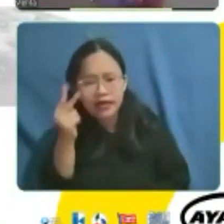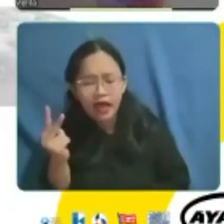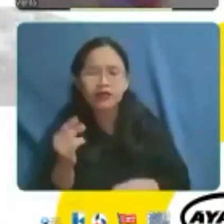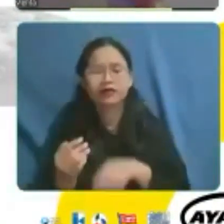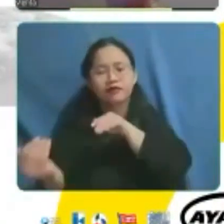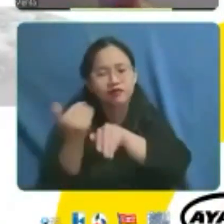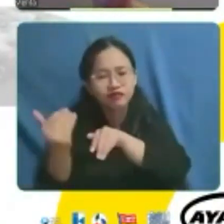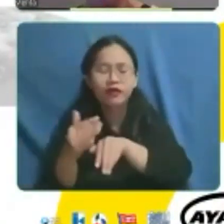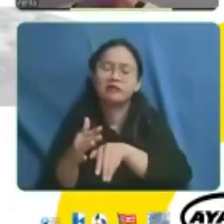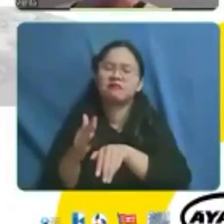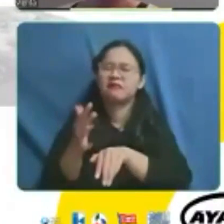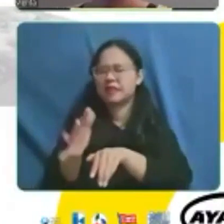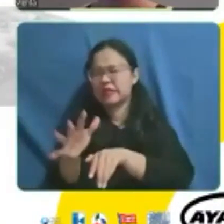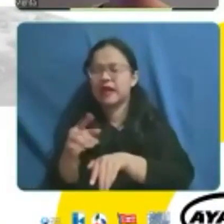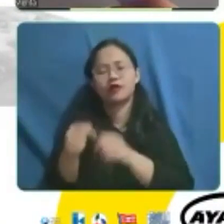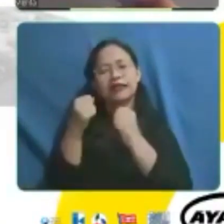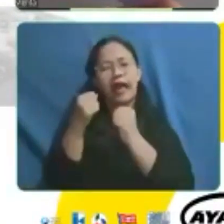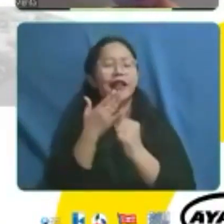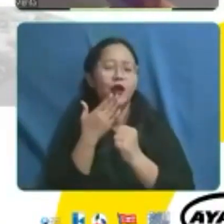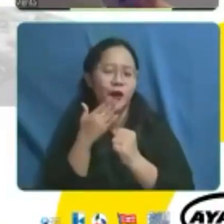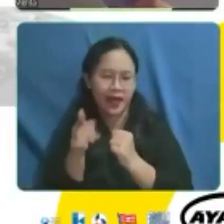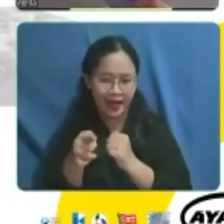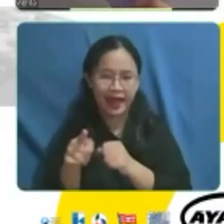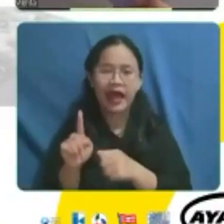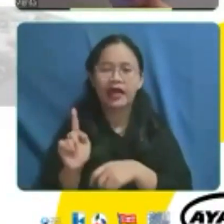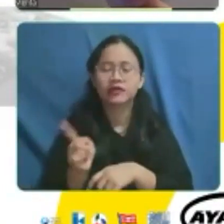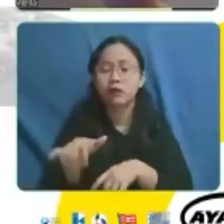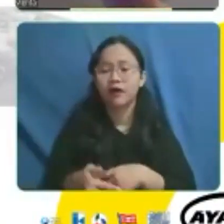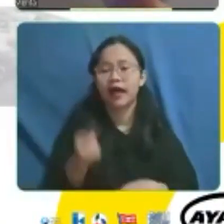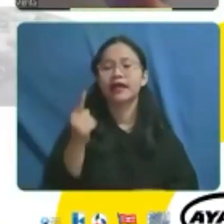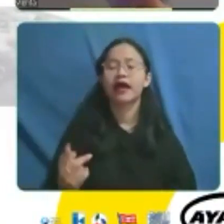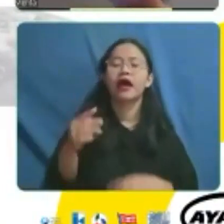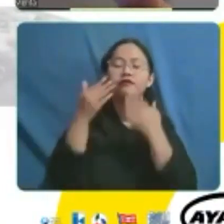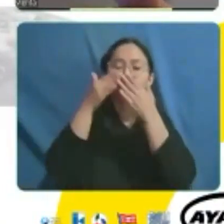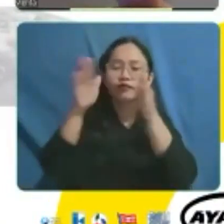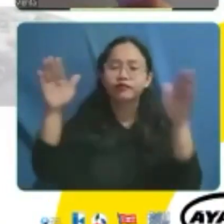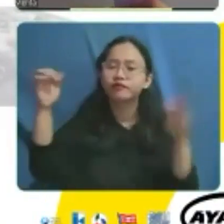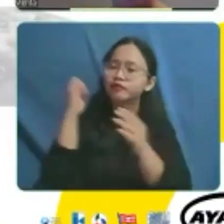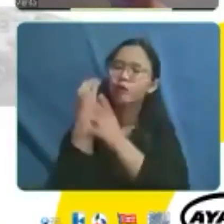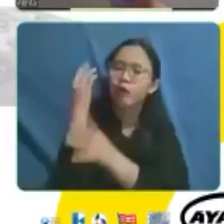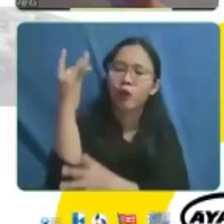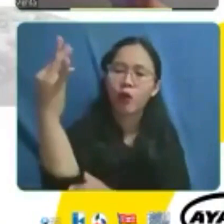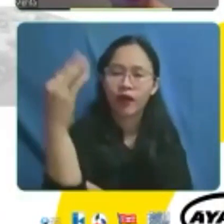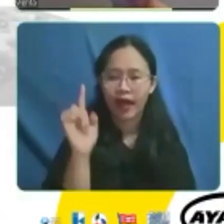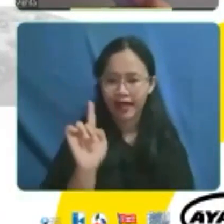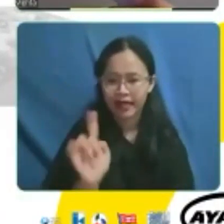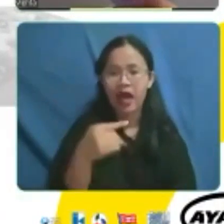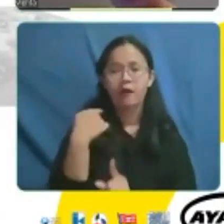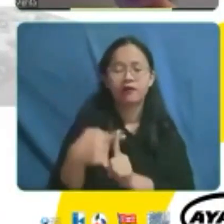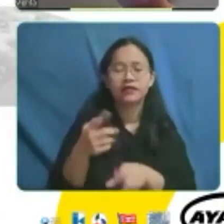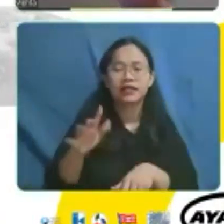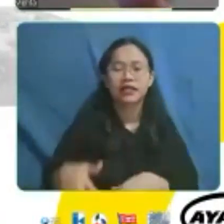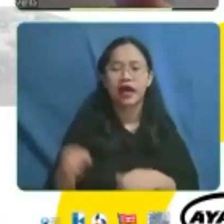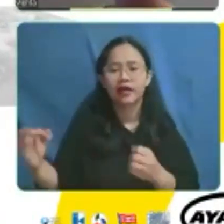air purifier. So their exposures, even in the same city, you can have very, very different experiences. And so as